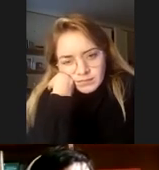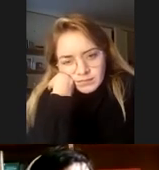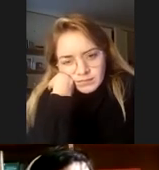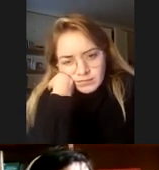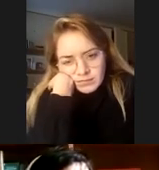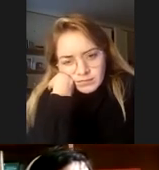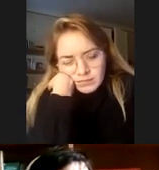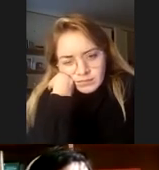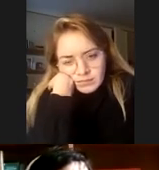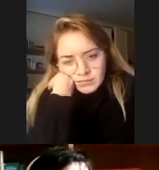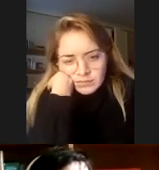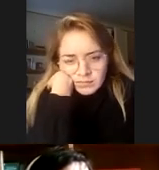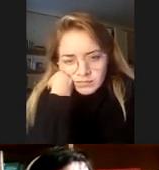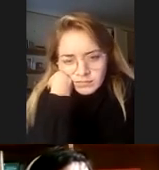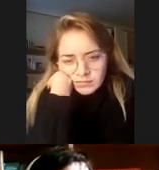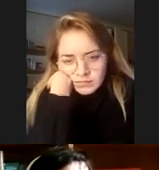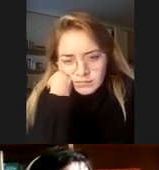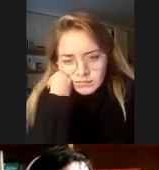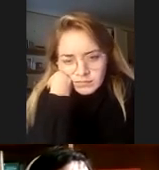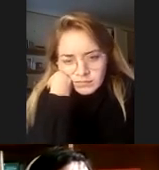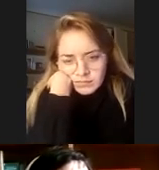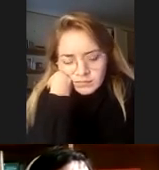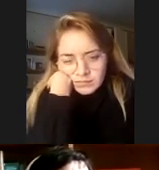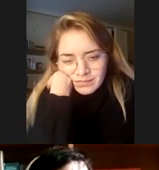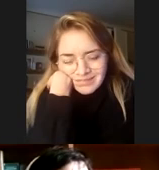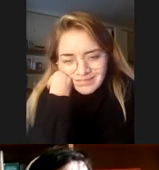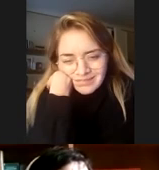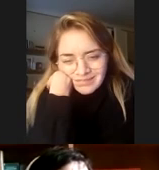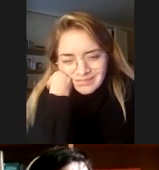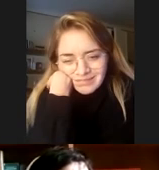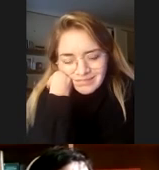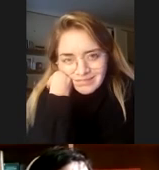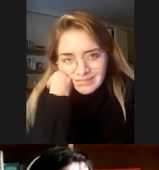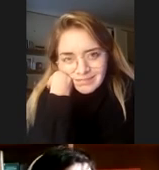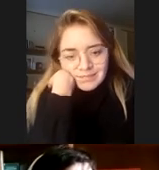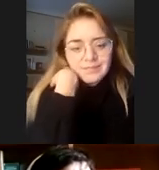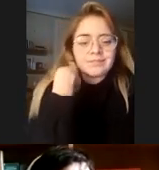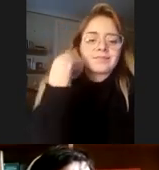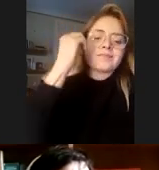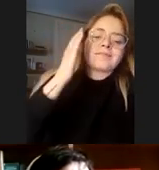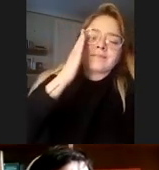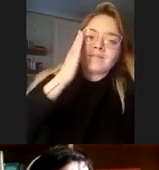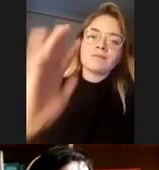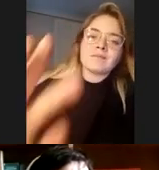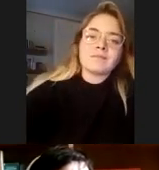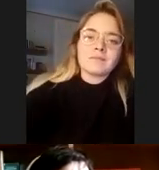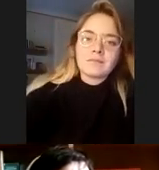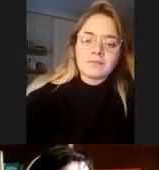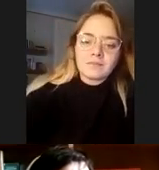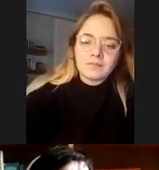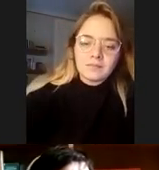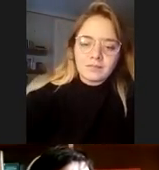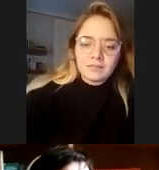lot to defend. So yeah, hopefully this also webinar, it's part of